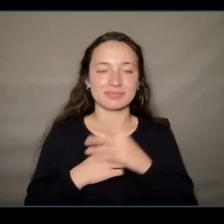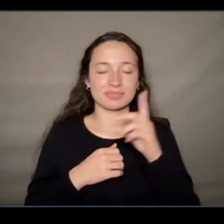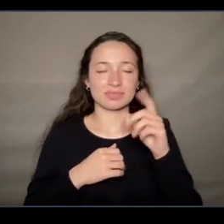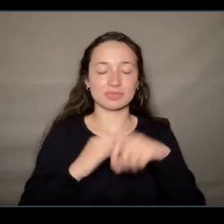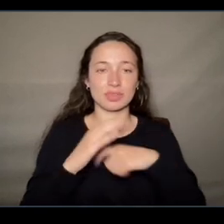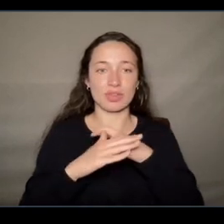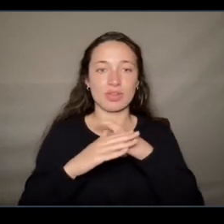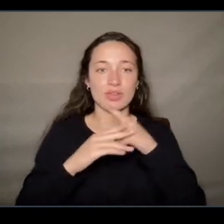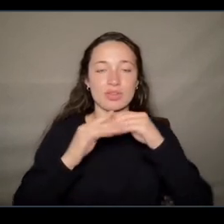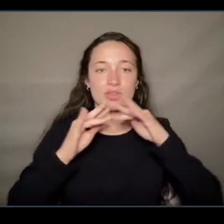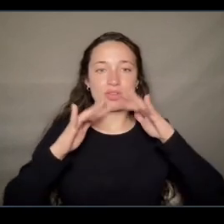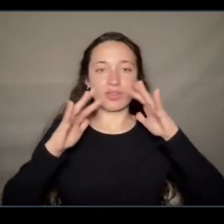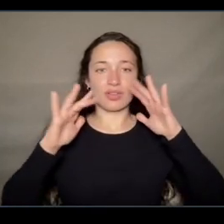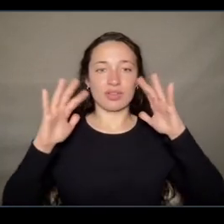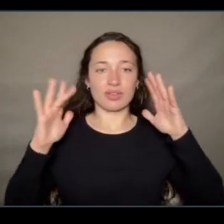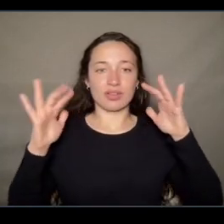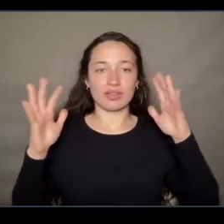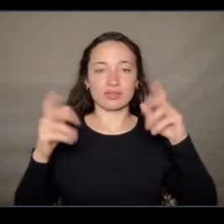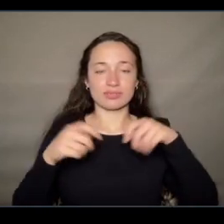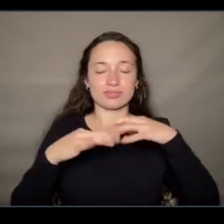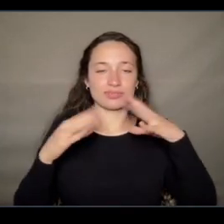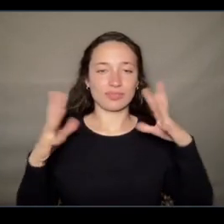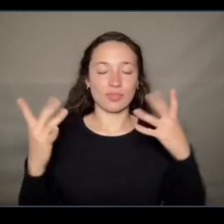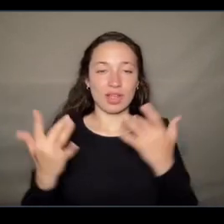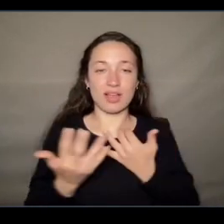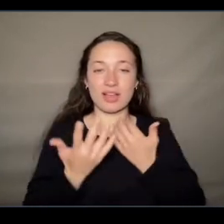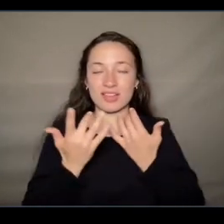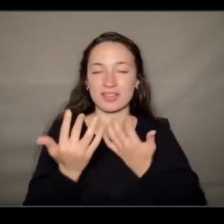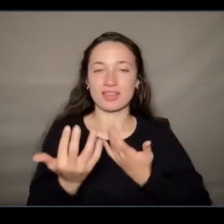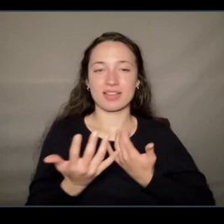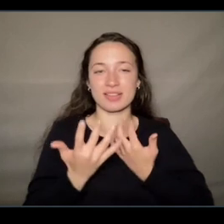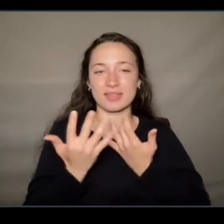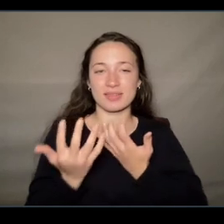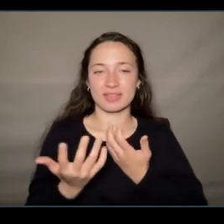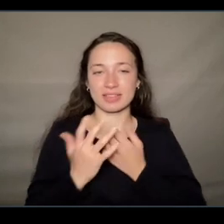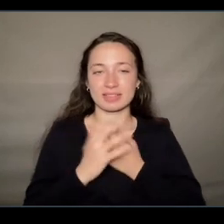dawn unraveled the winding sheet of waiting.